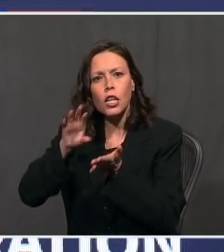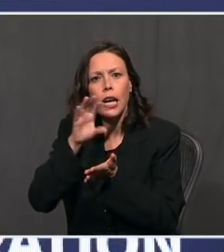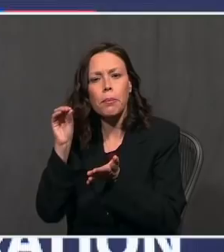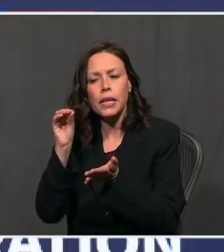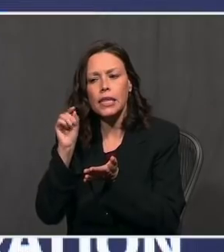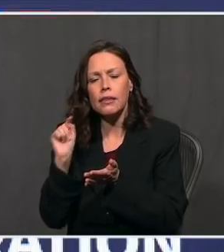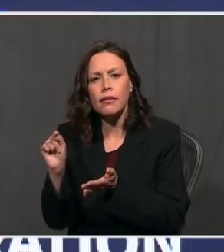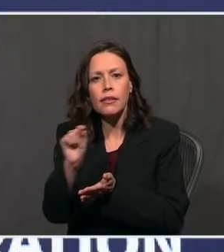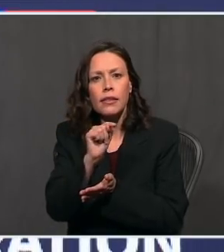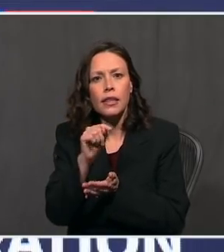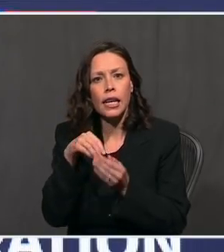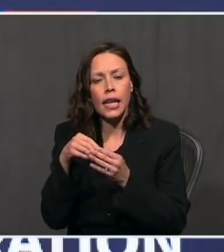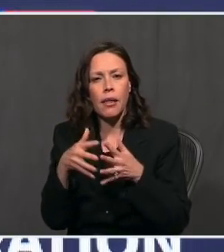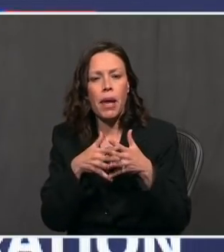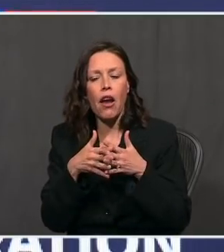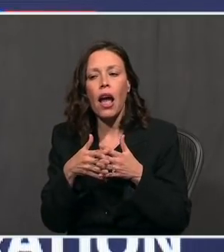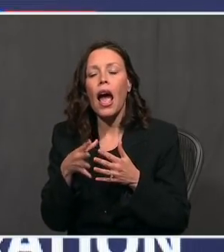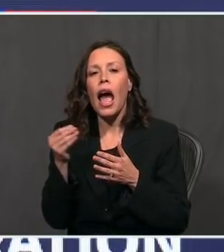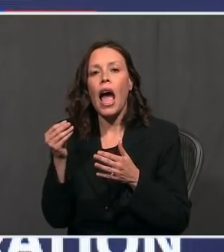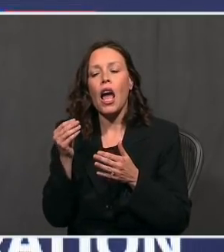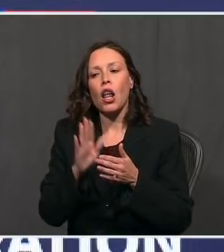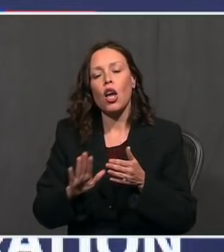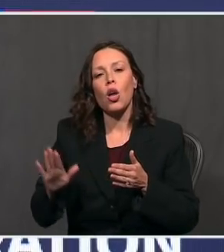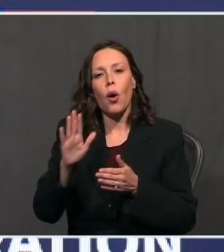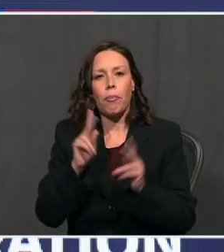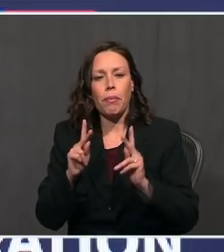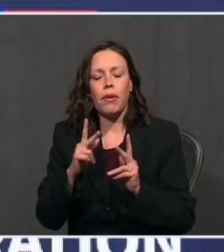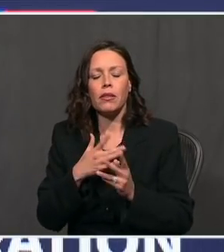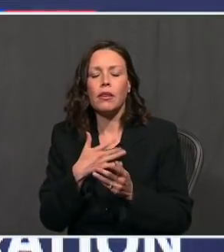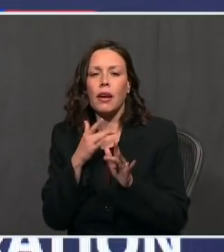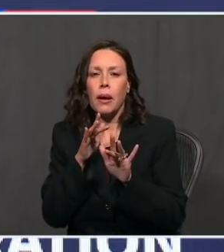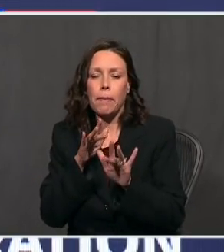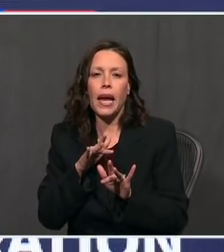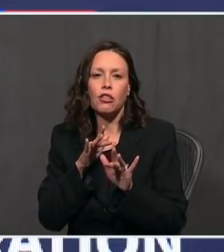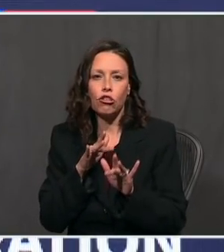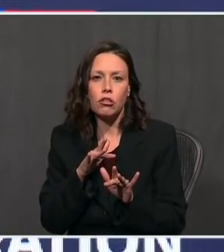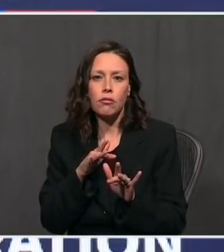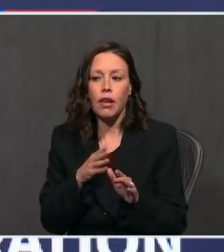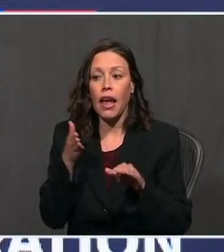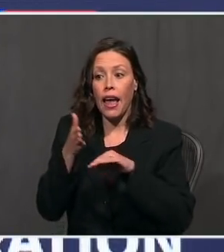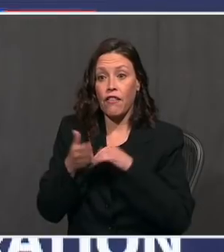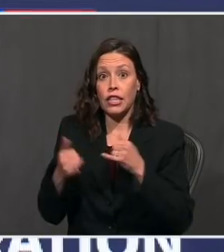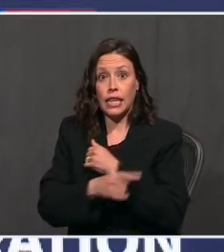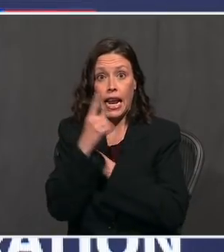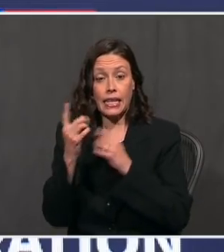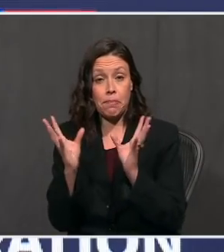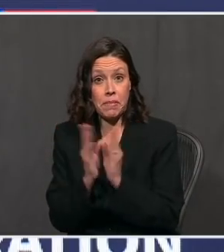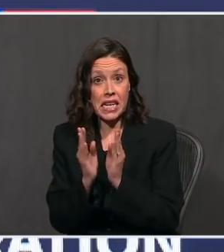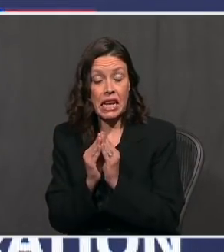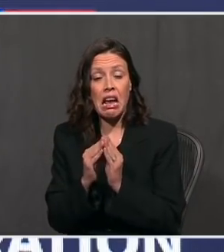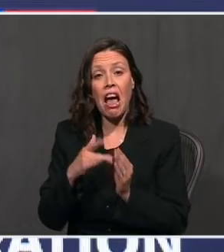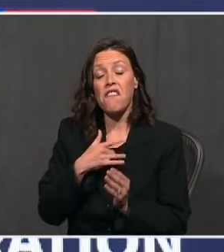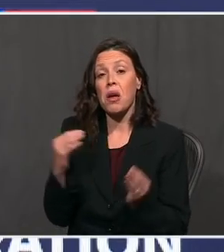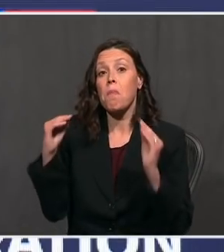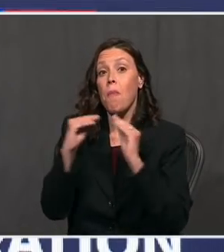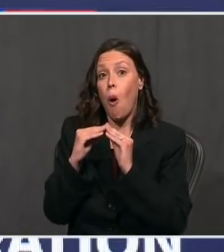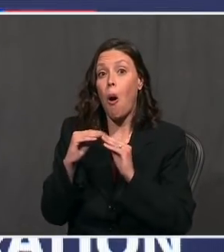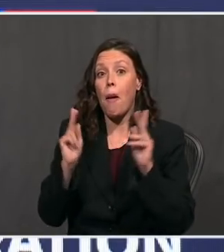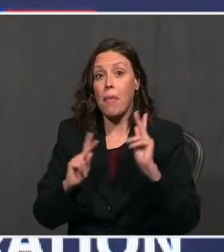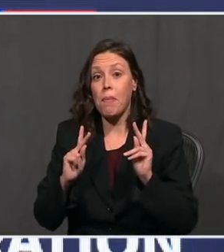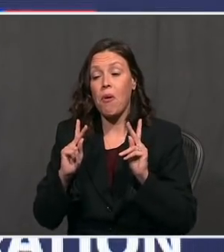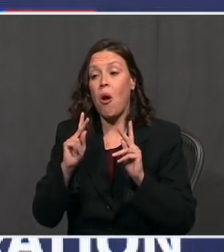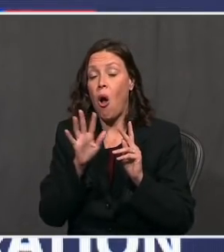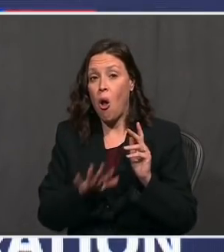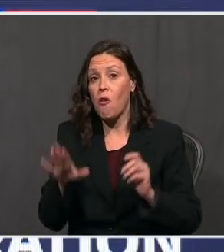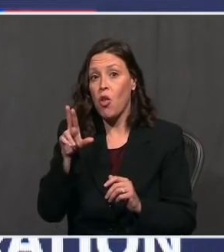across this great nation, and for the compassion of our people. After today's summit, I suspect more people than ever around